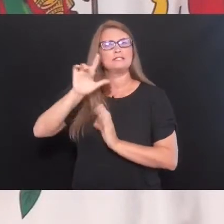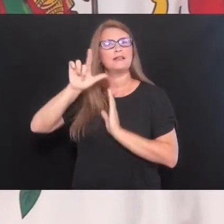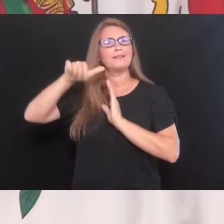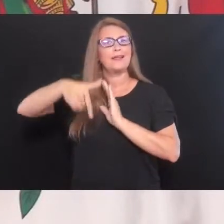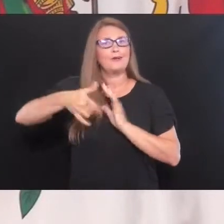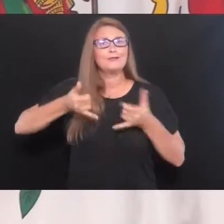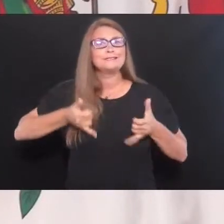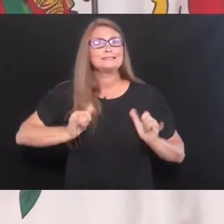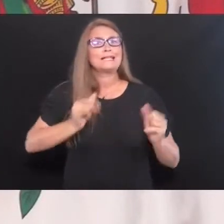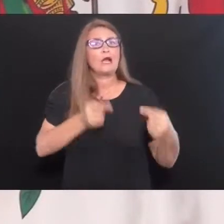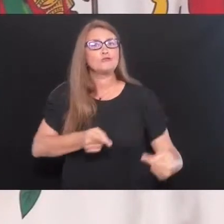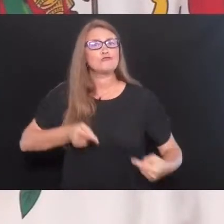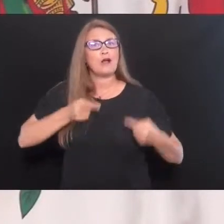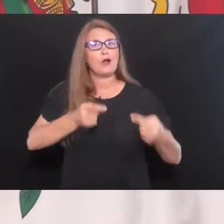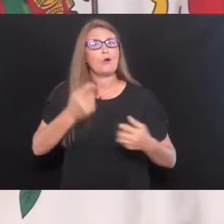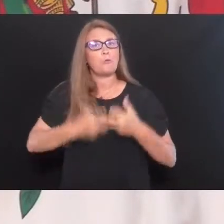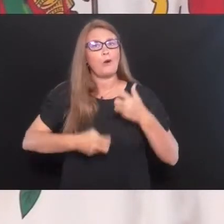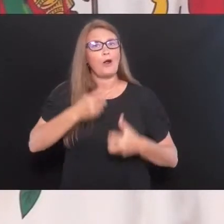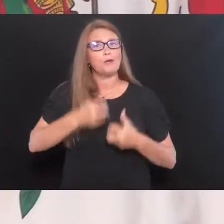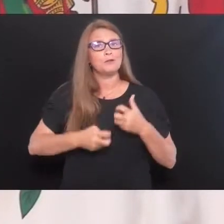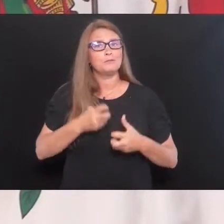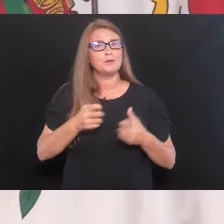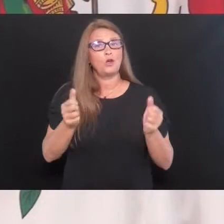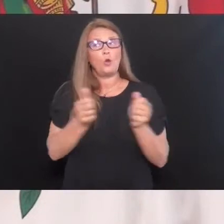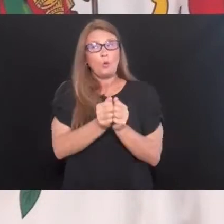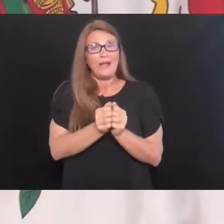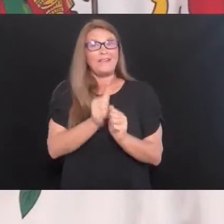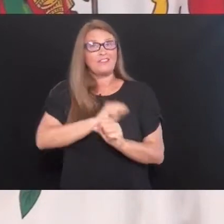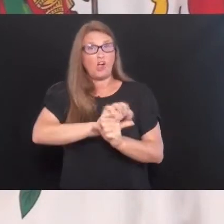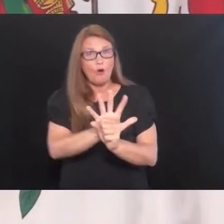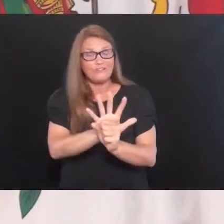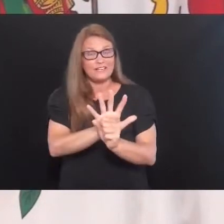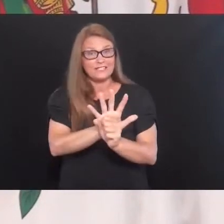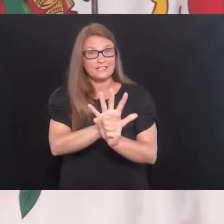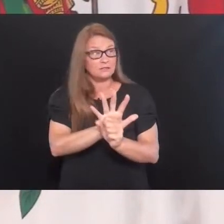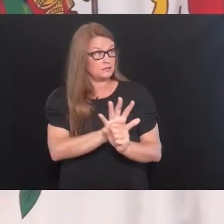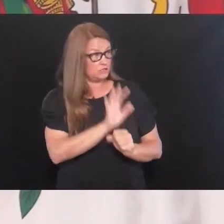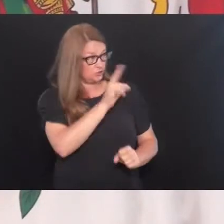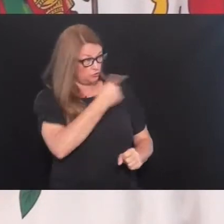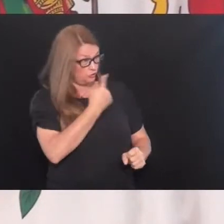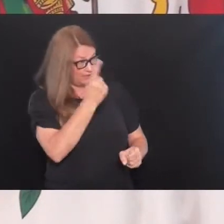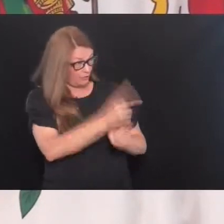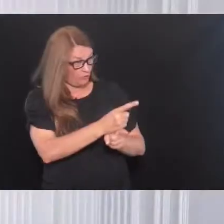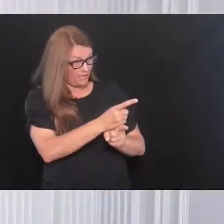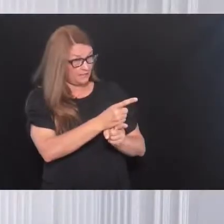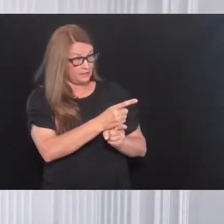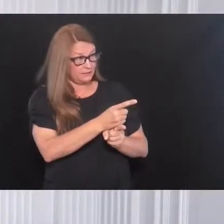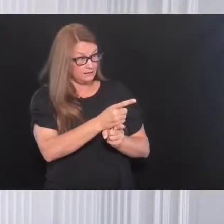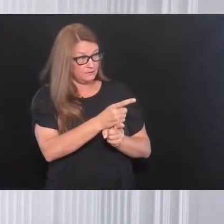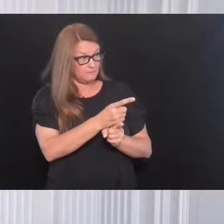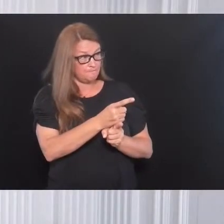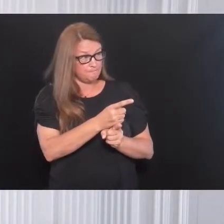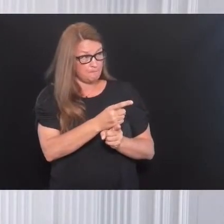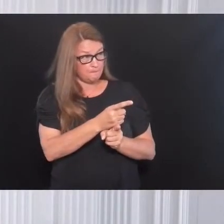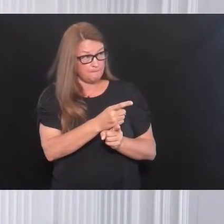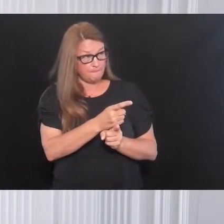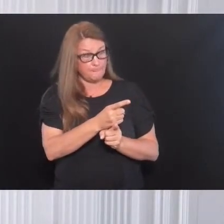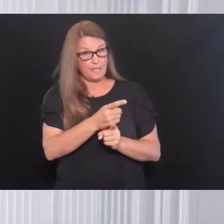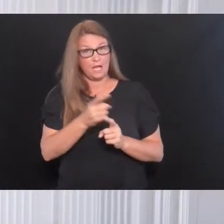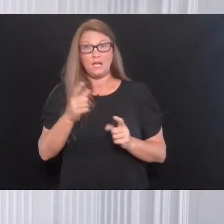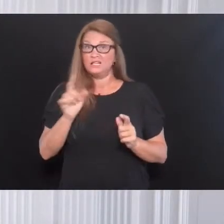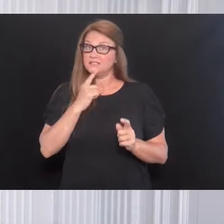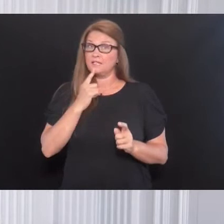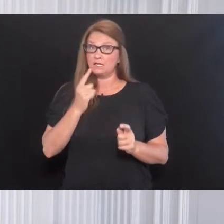are still having some kind of side effect from that. Is that correct also? Case report shows that a